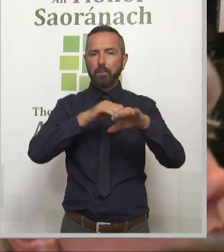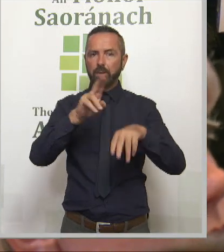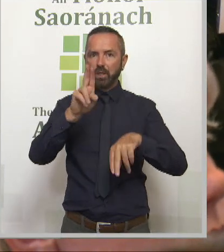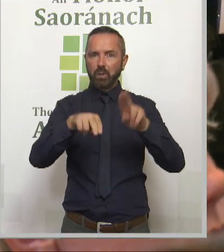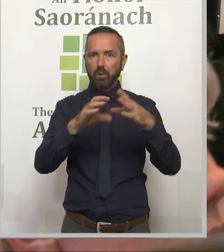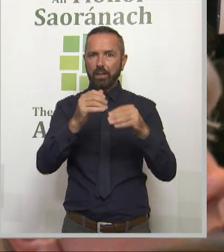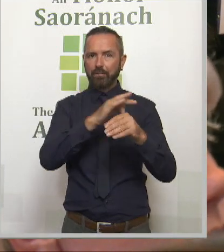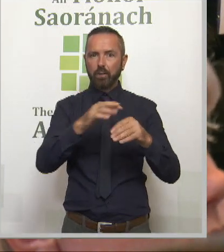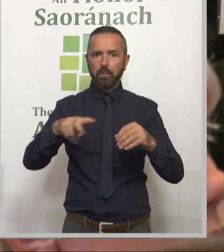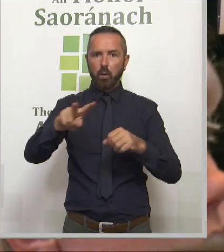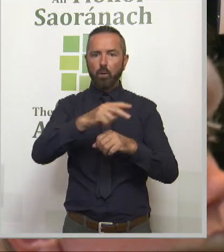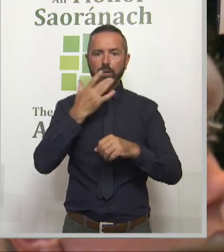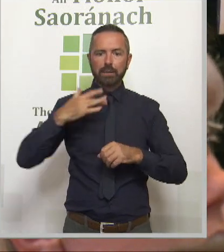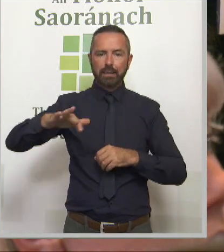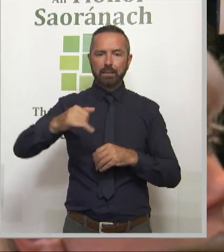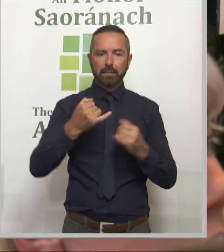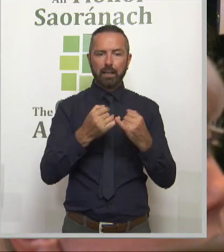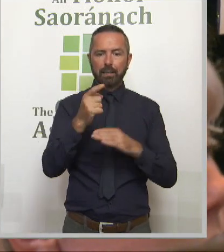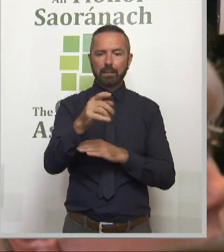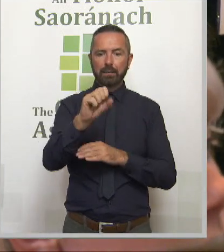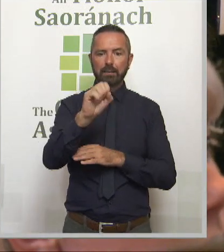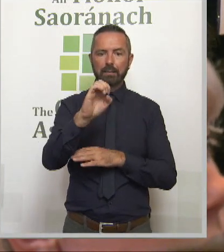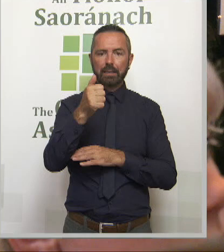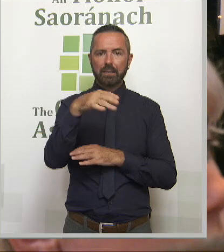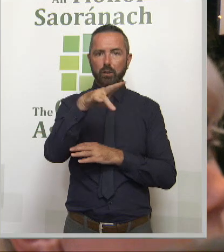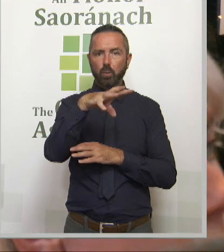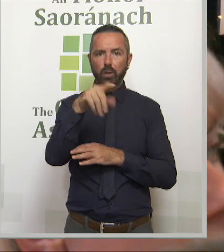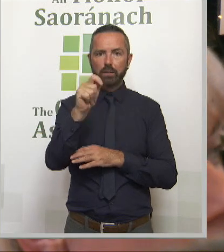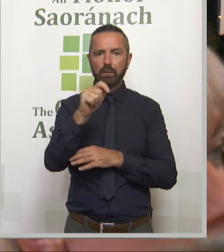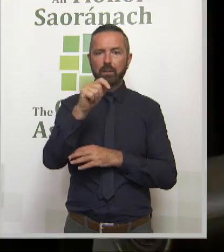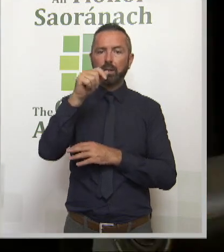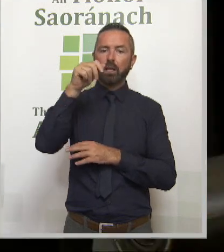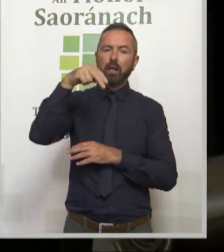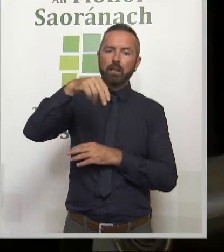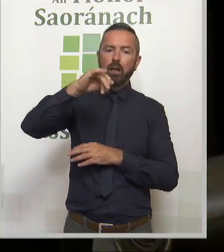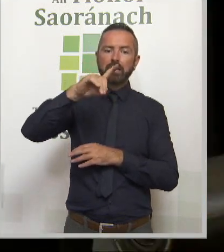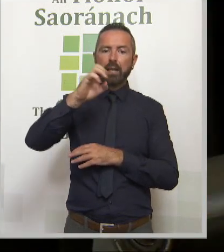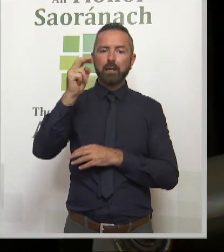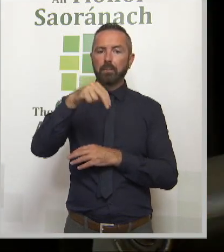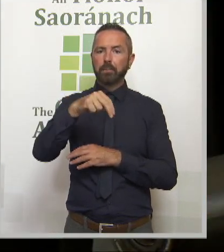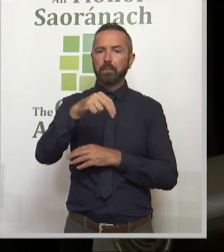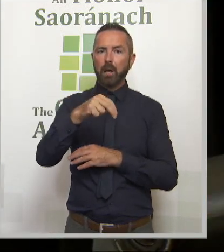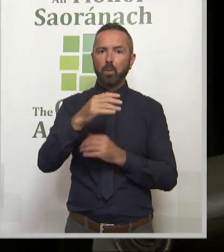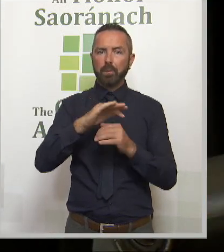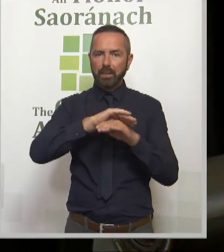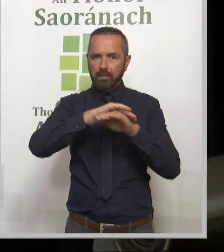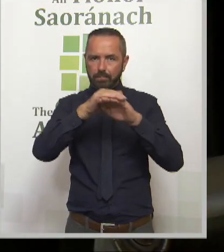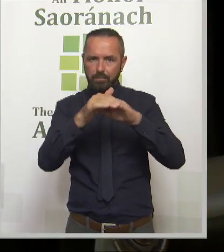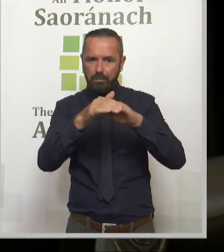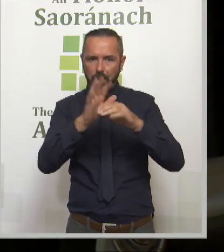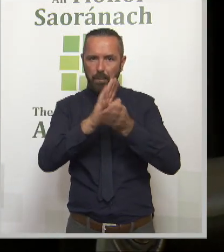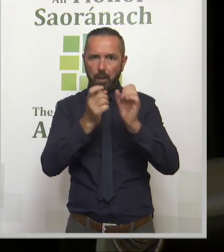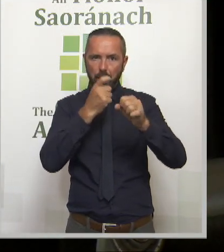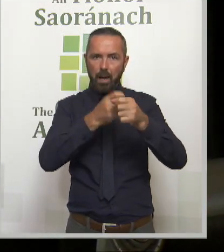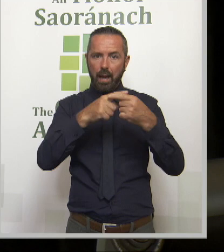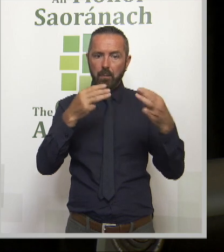from overseas, such as this sea squirt called didymnum, which carpets hard surfaces, smothers other living things, and actually